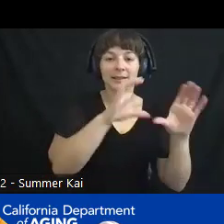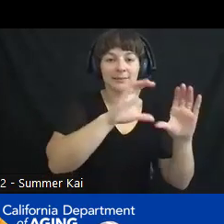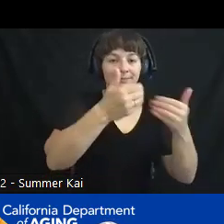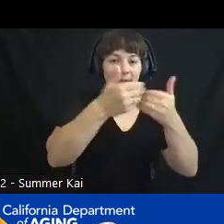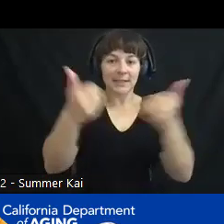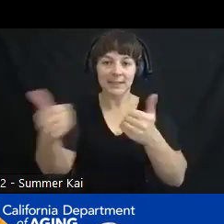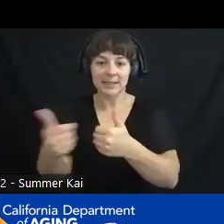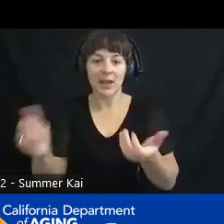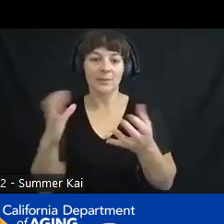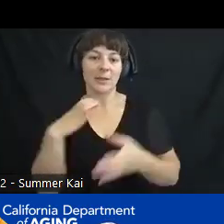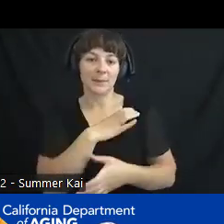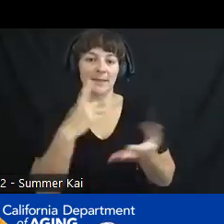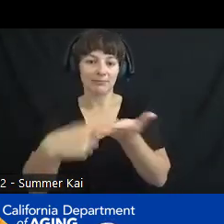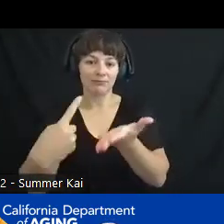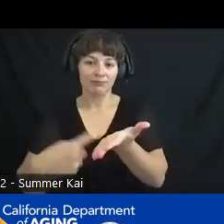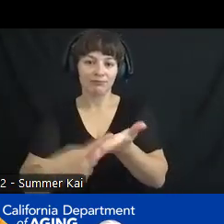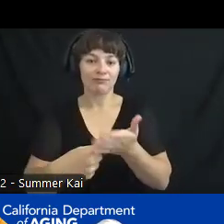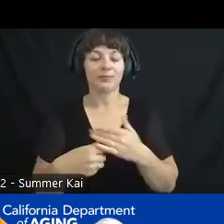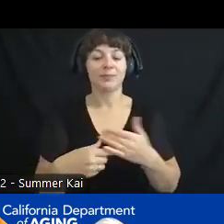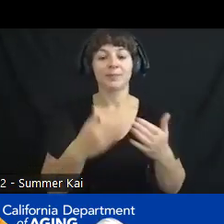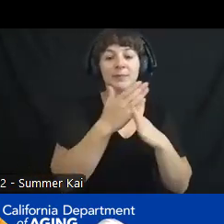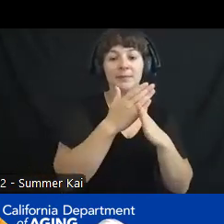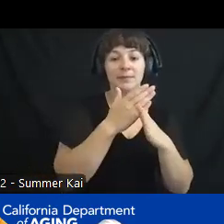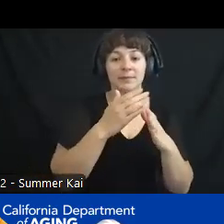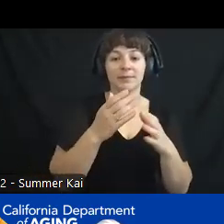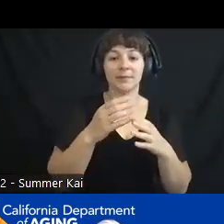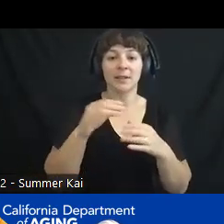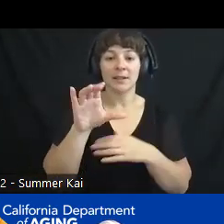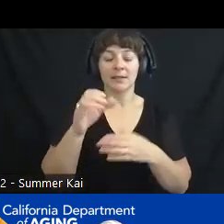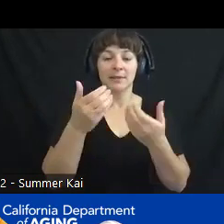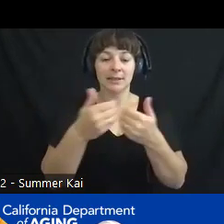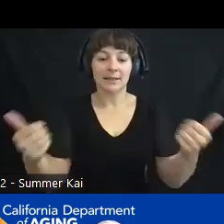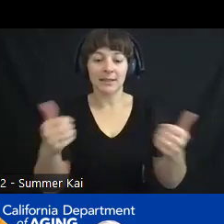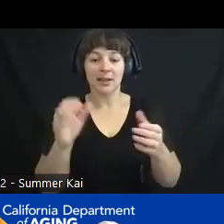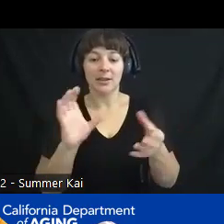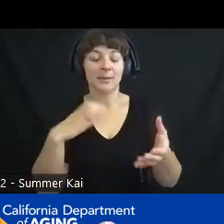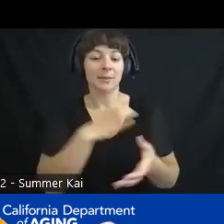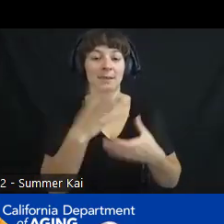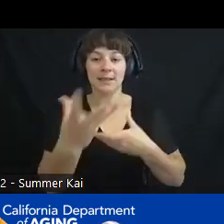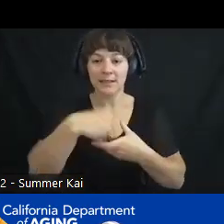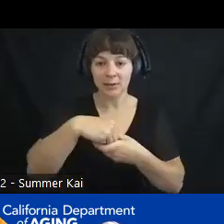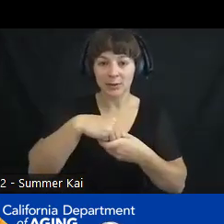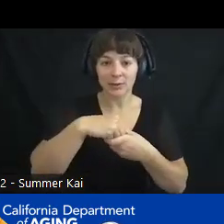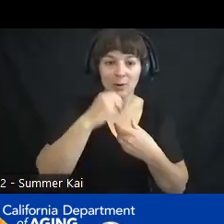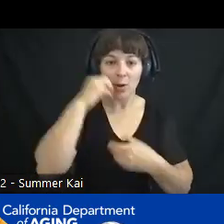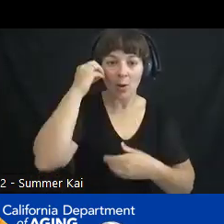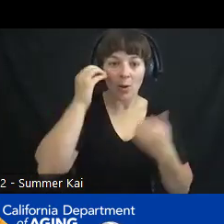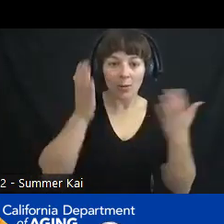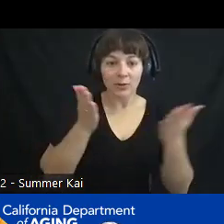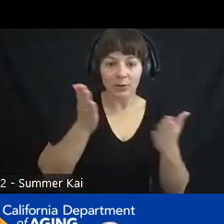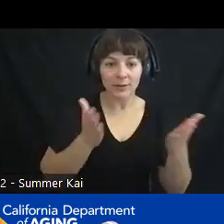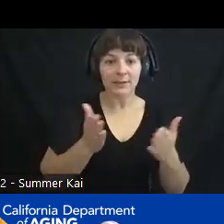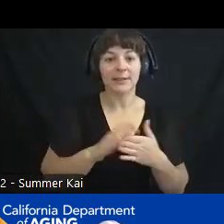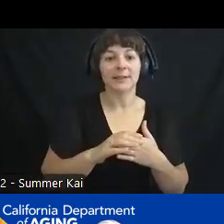discussions. Subcommittee include the HCBS, Home and Community-Based Services,